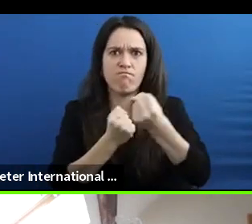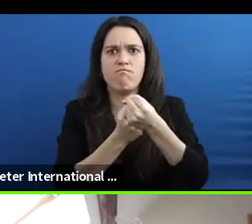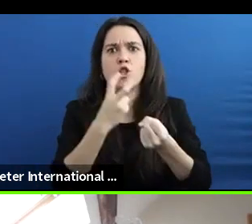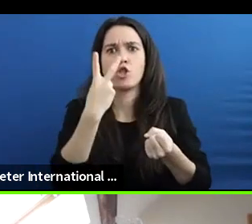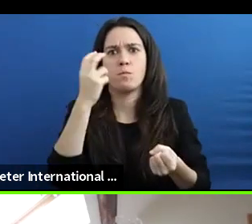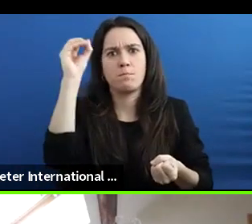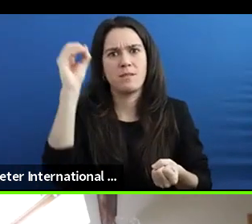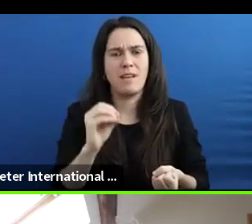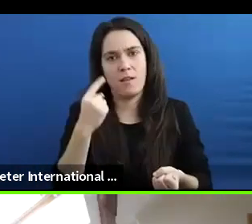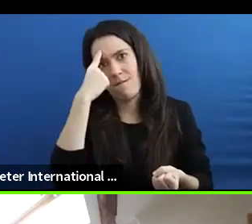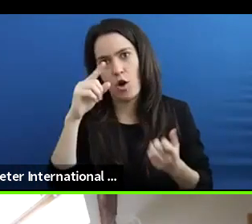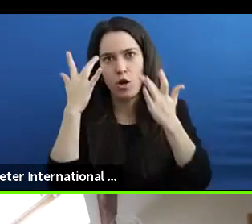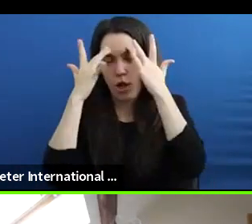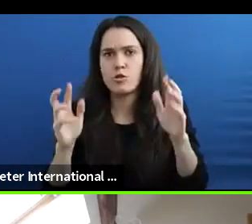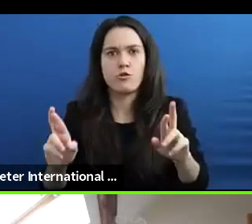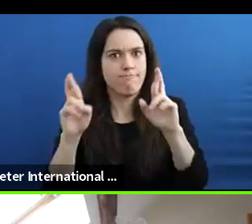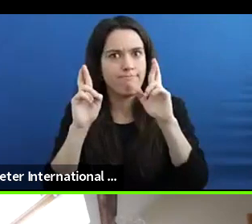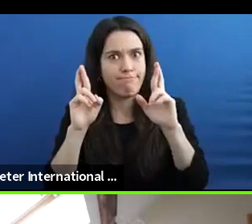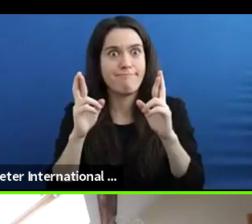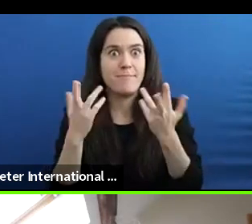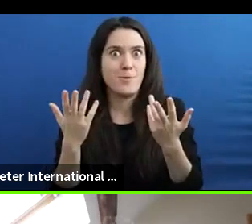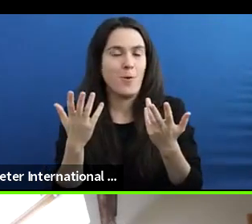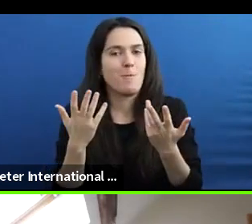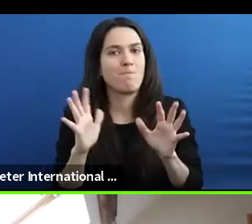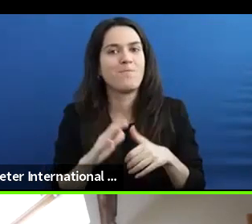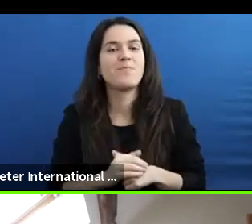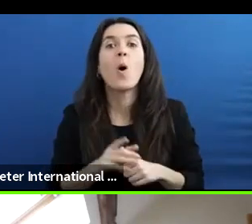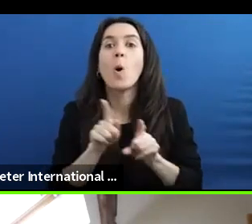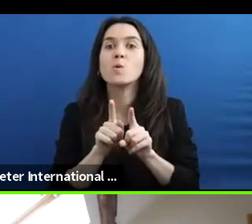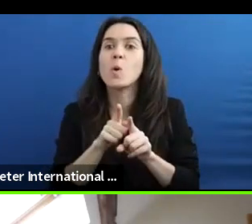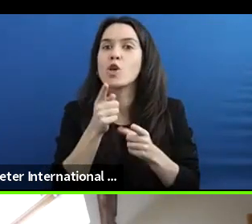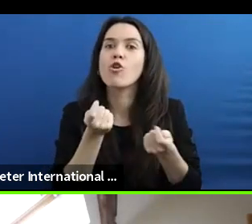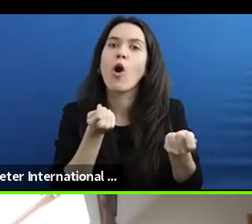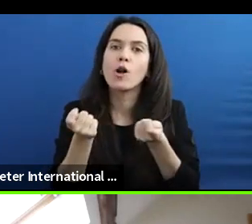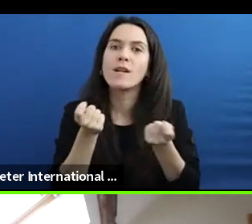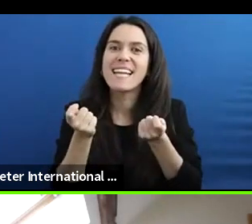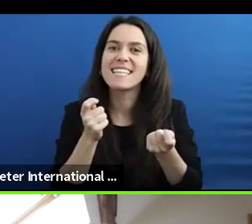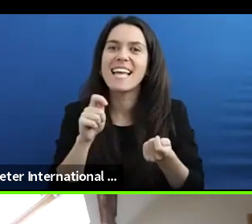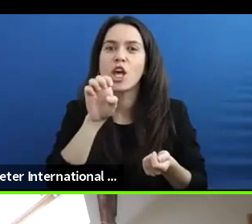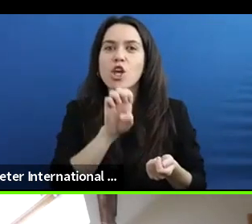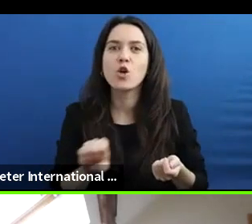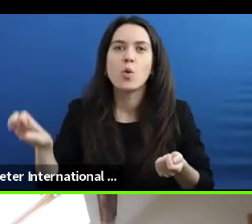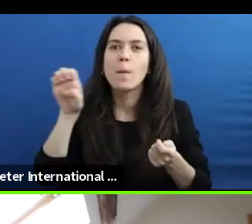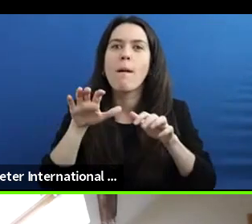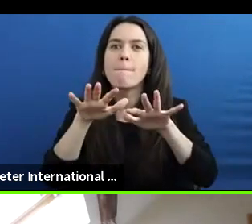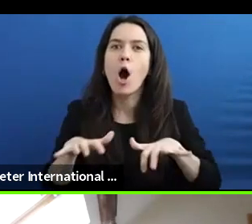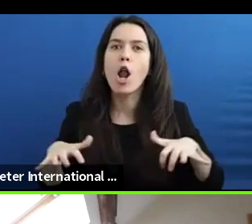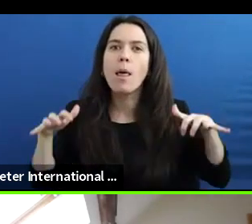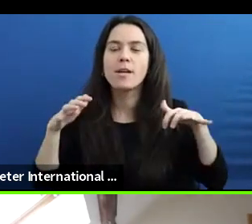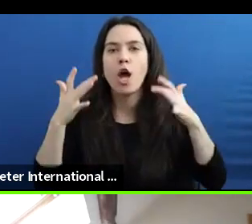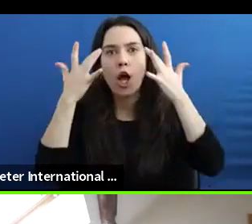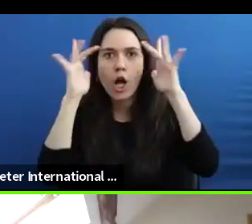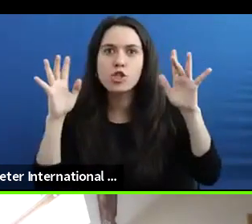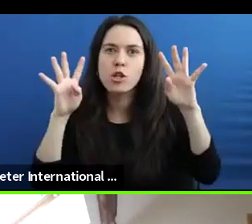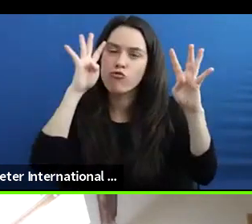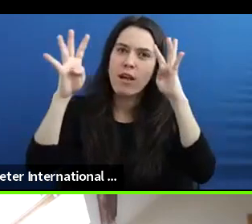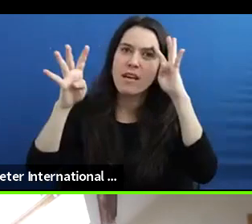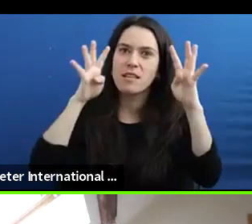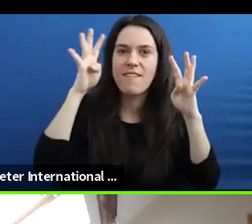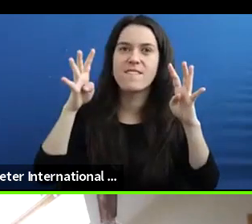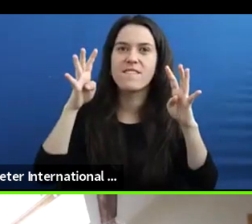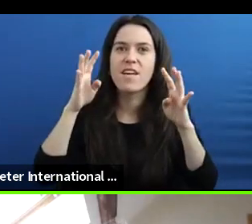we just addressed. You're also the coordinator of the European Parliament Cultural Creators Friendship Group, a